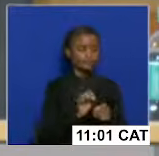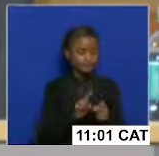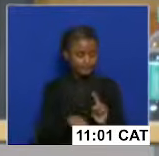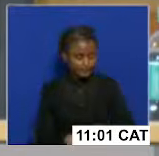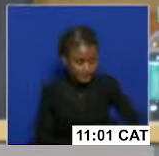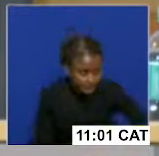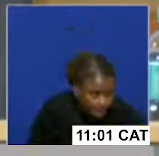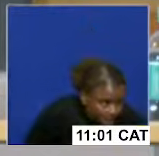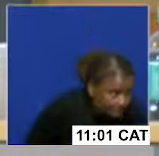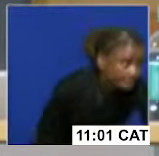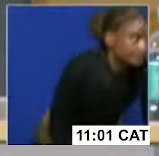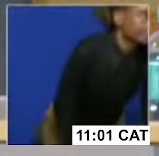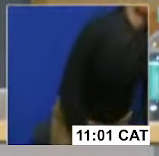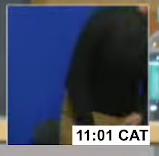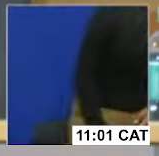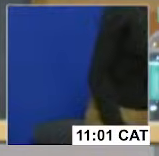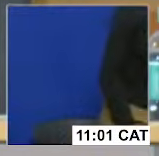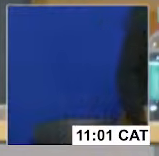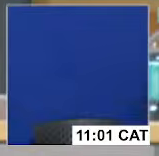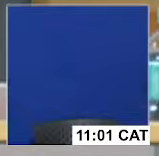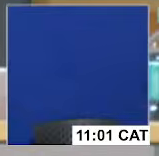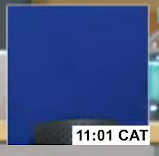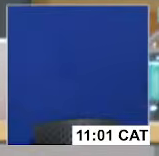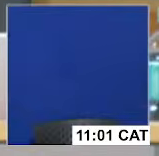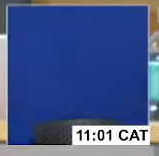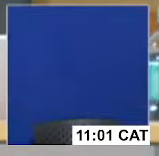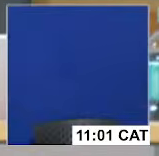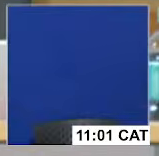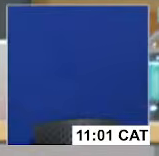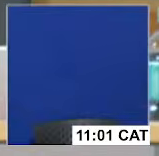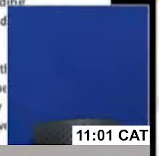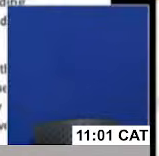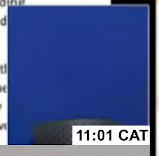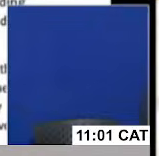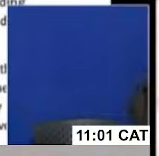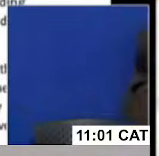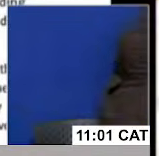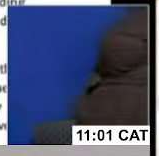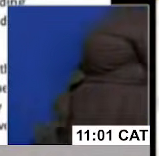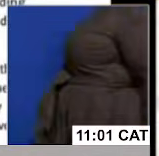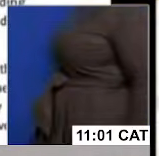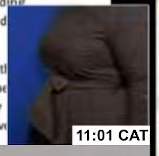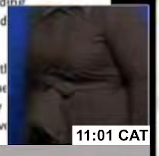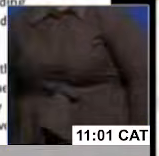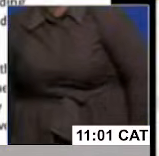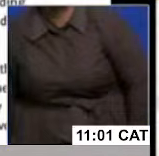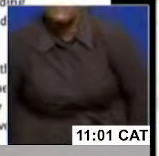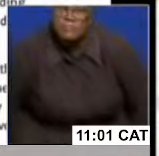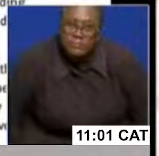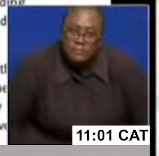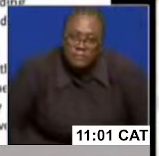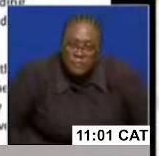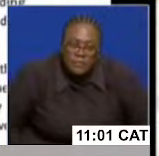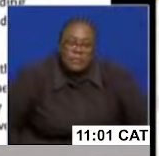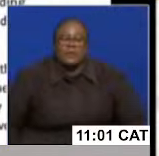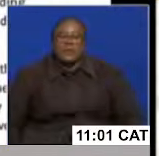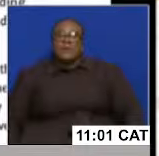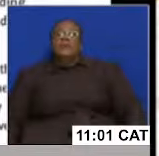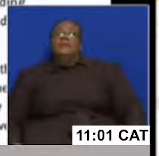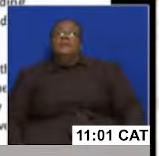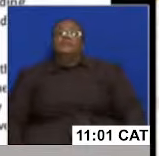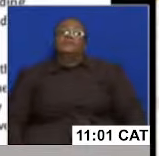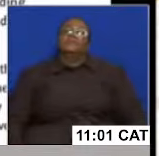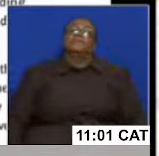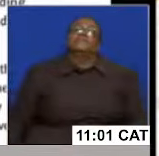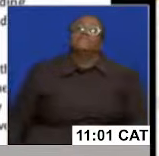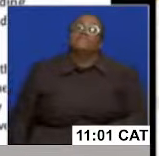Witness K, I had drawn your attention to page 15, please. We were on Okay, I'm